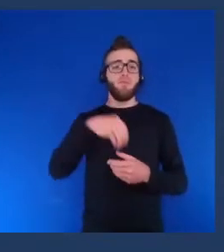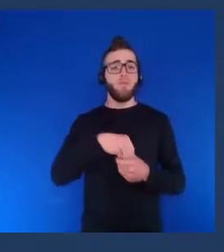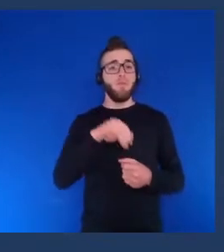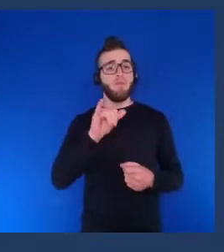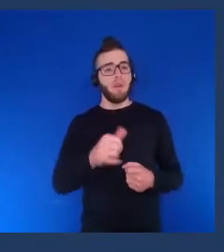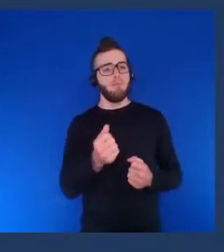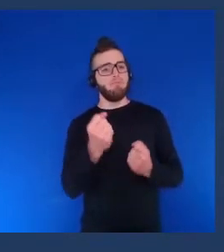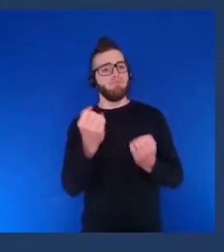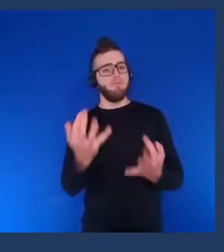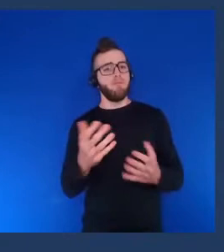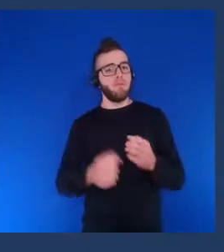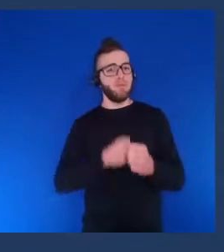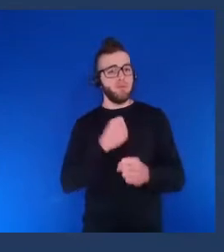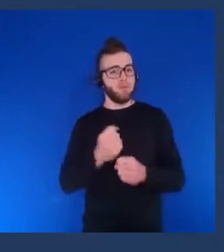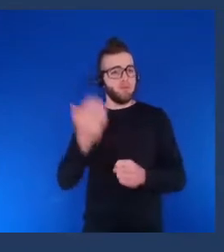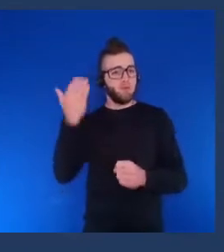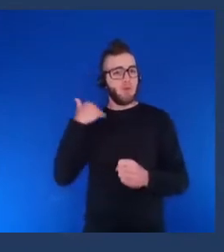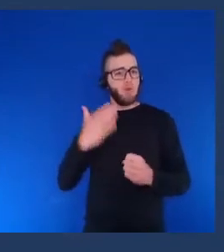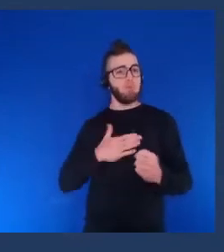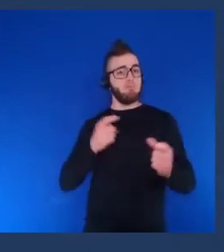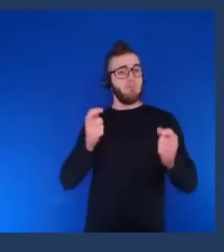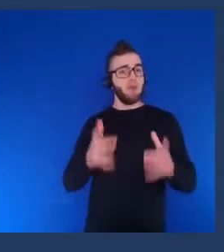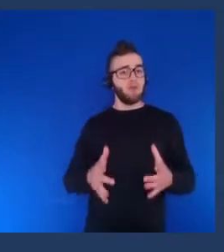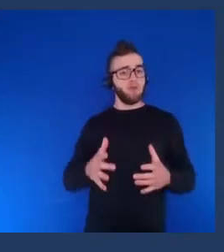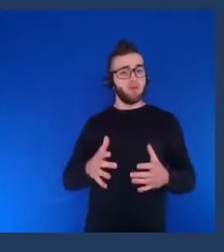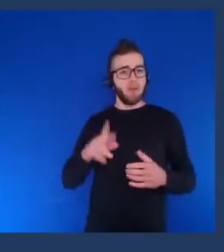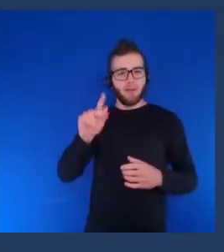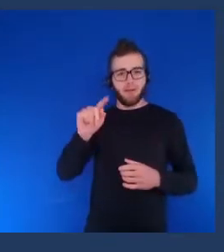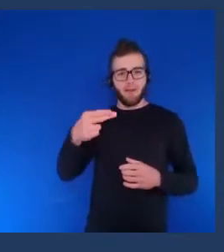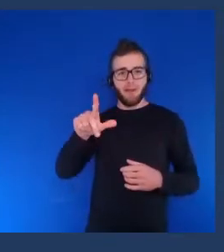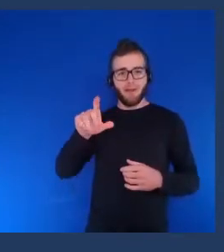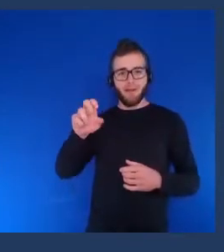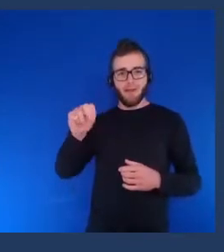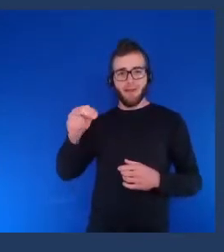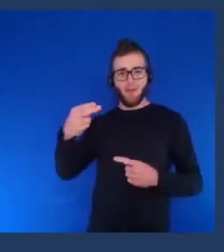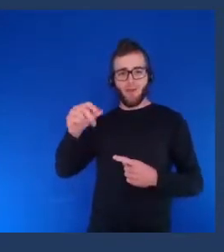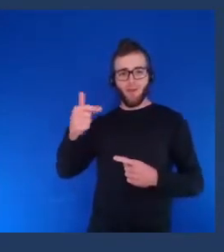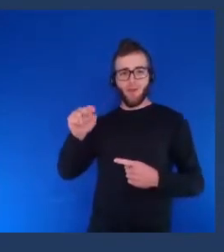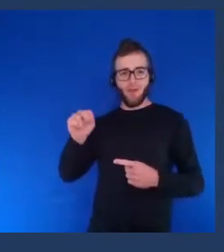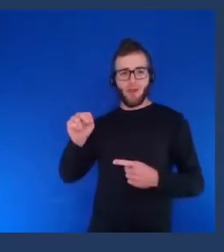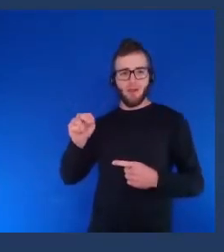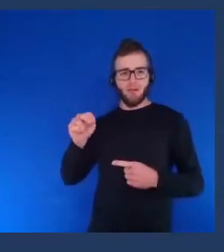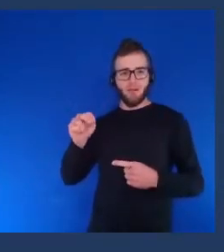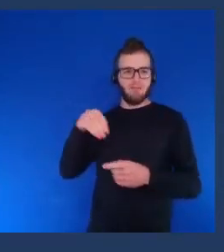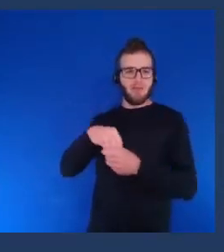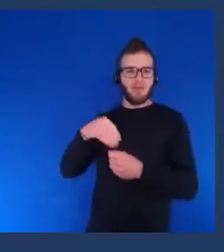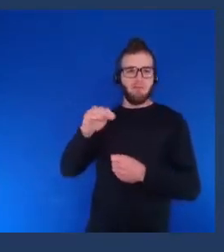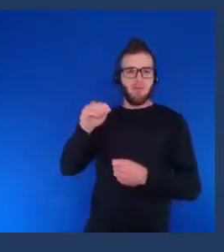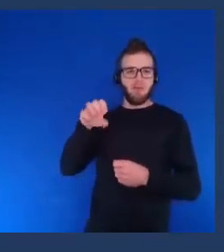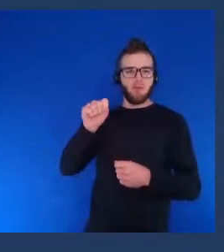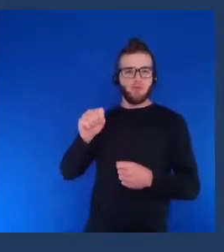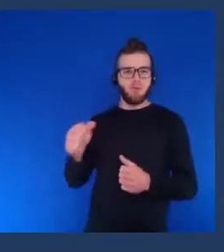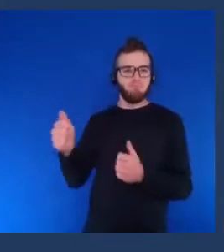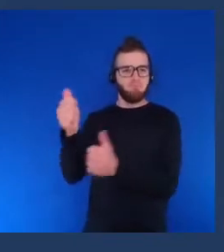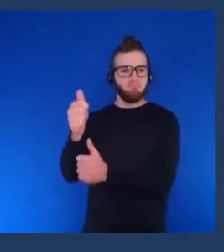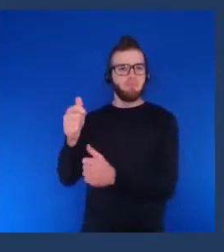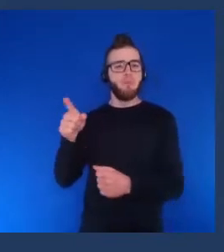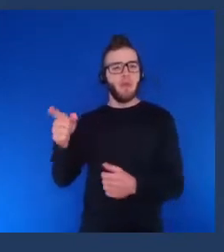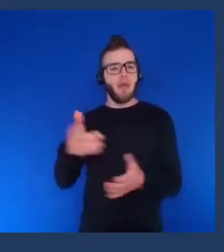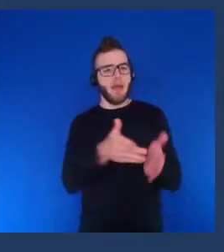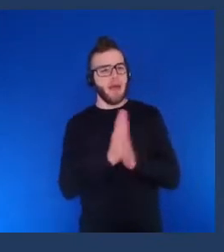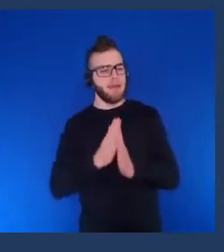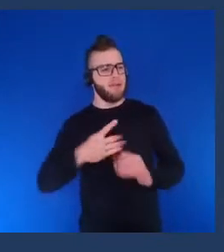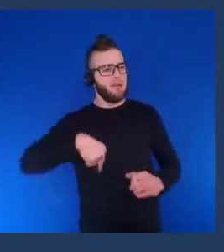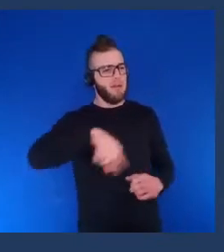head of HR at Microsoft, had a really great ask of her team, which was for us to get more involved in the ERGs.